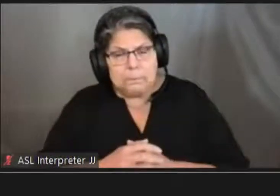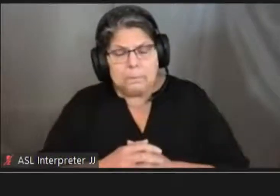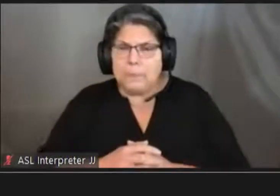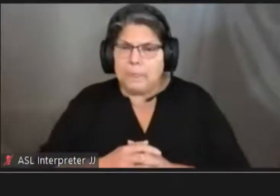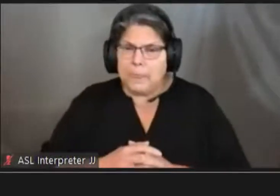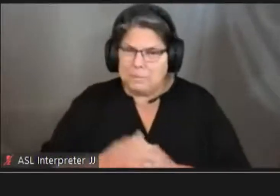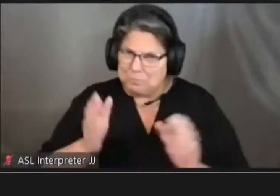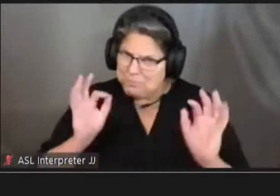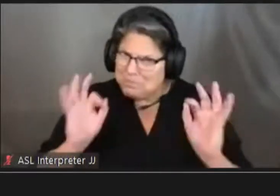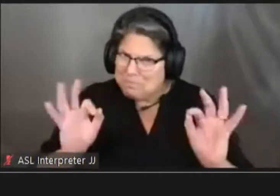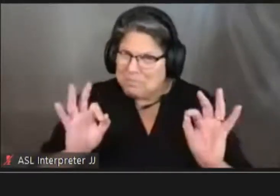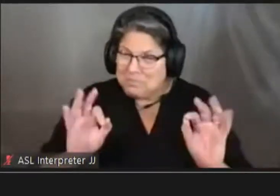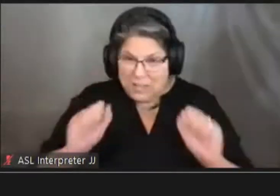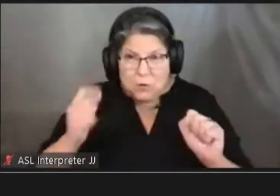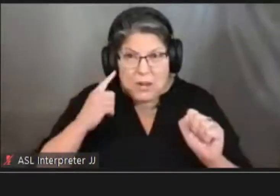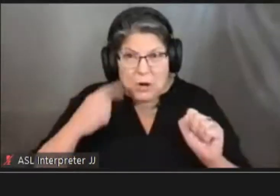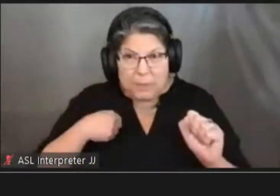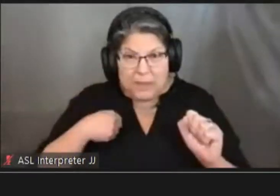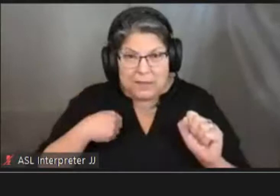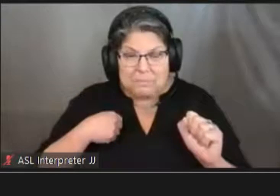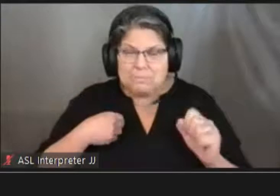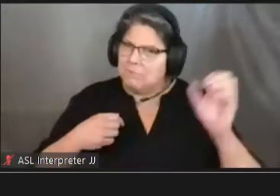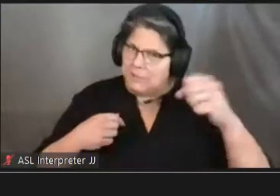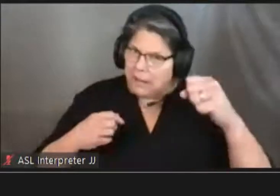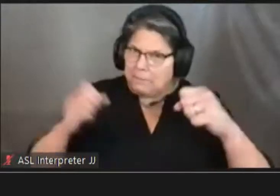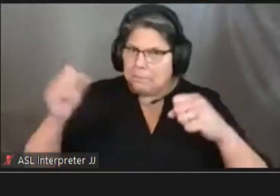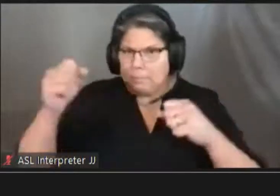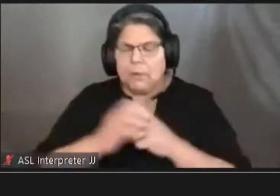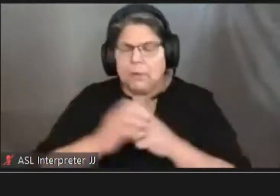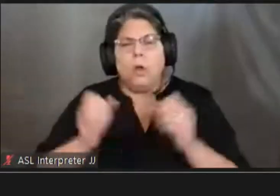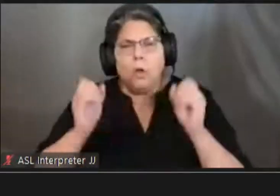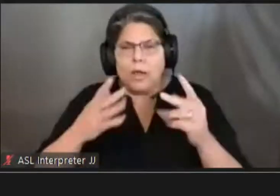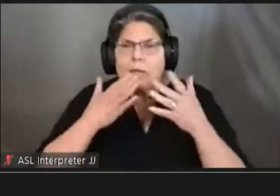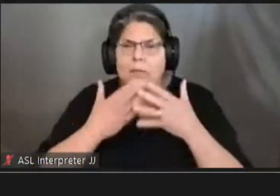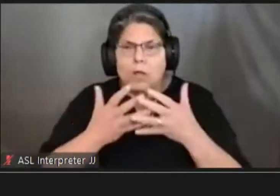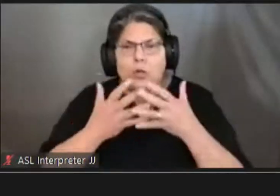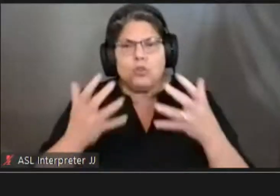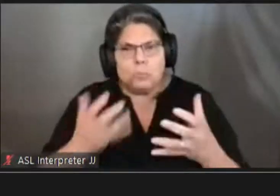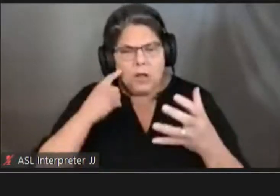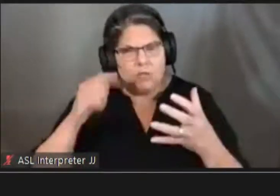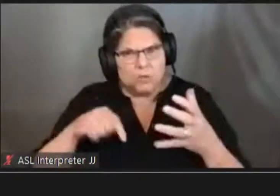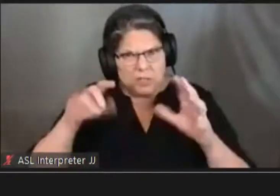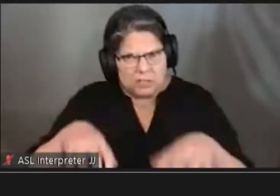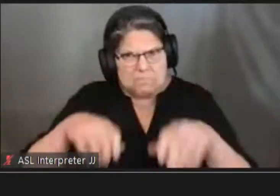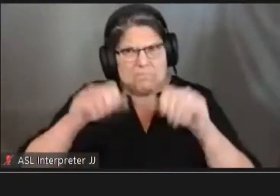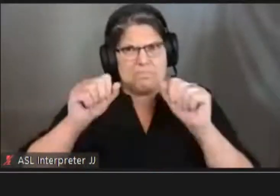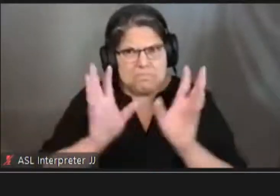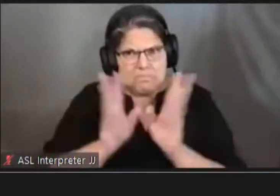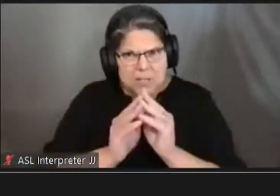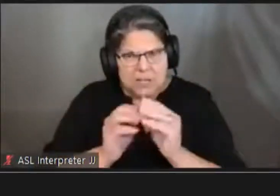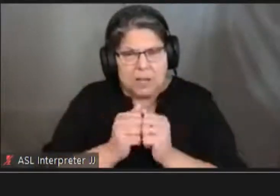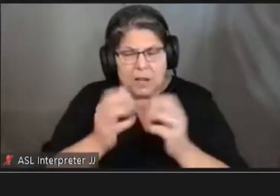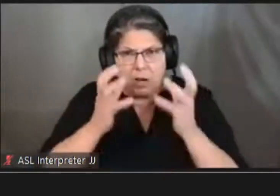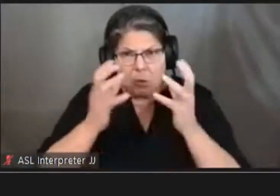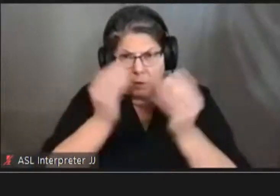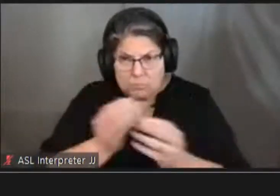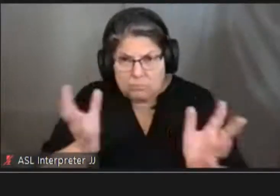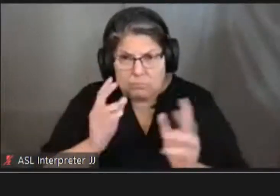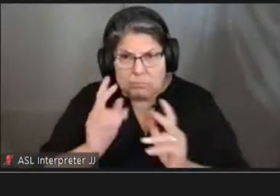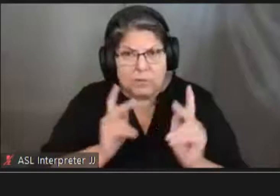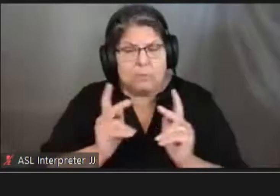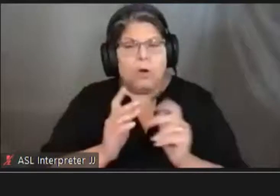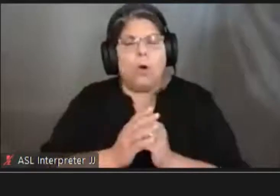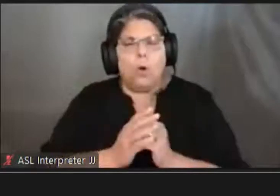All right. Hi, can you hear me? Yep. All right. Thank you so much for this event. And I wanted to let viewers know that we will